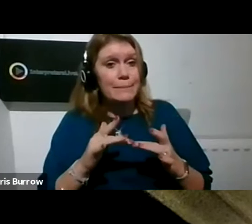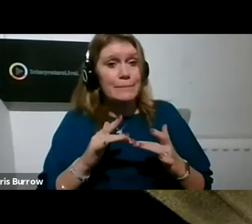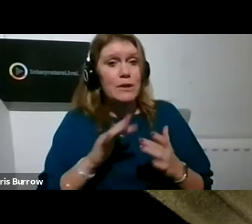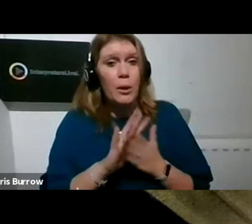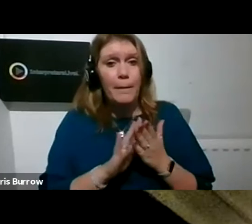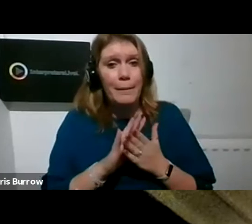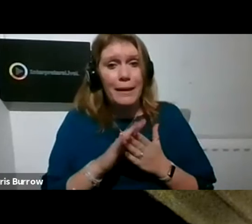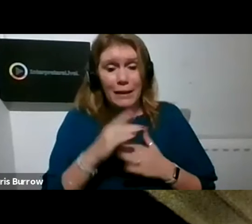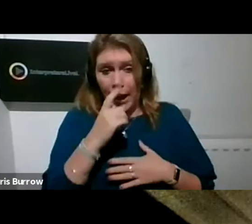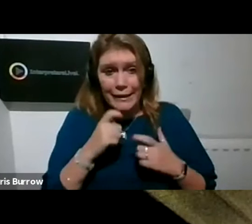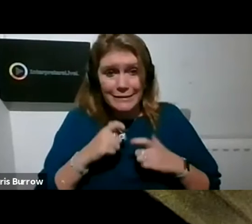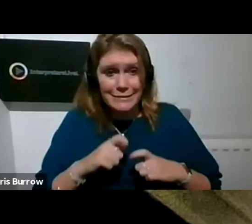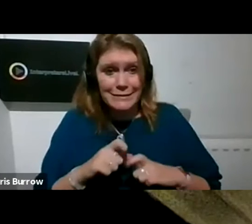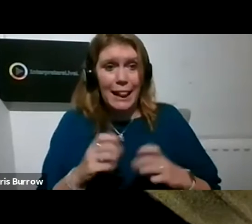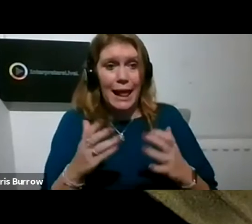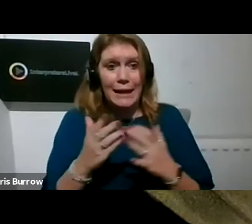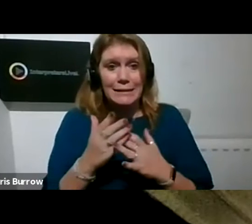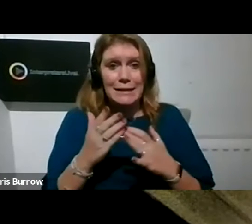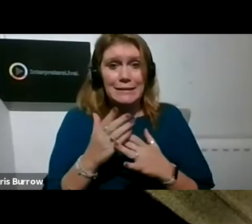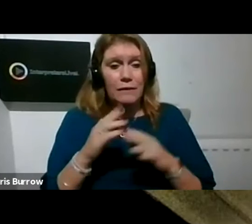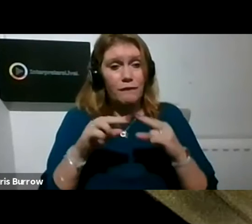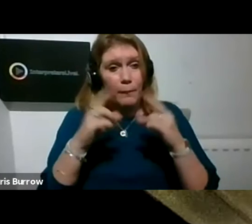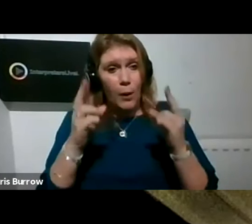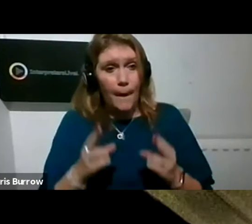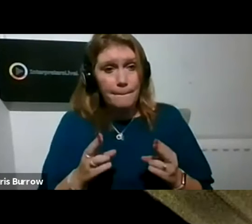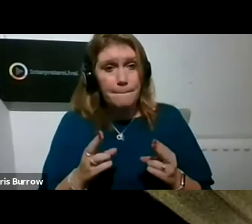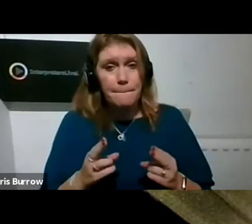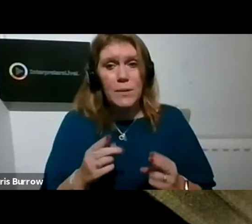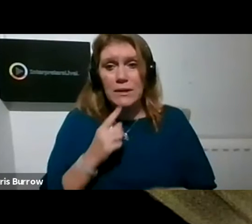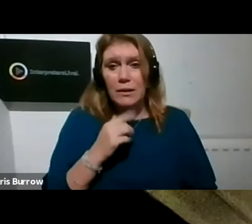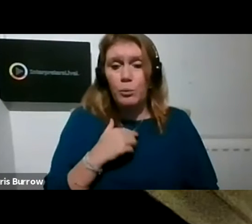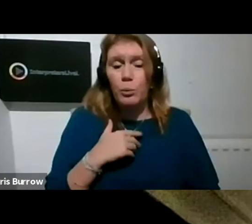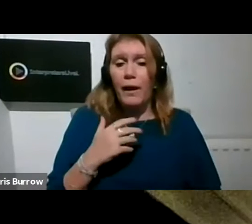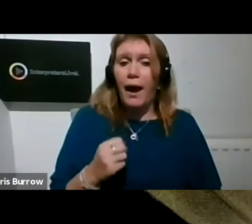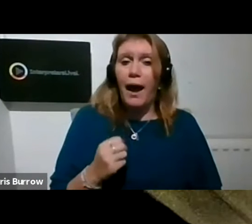think absolutely everything's got gains and losses going